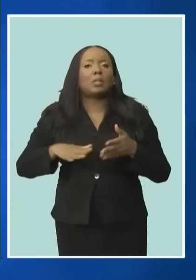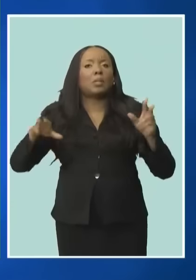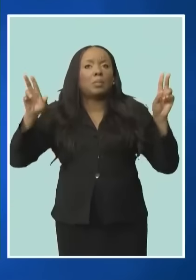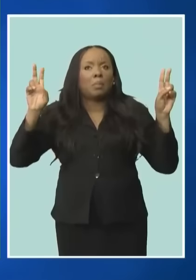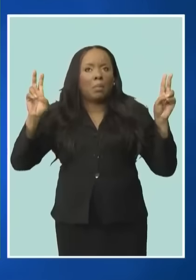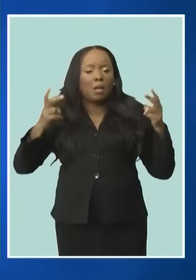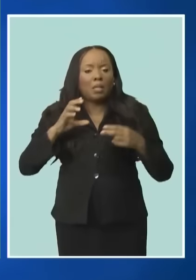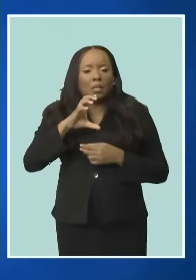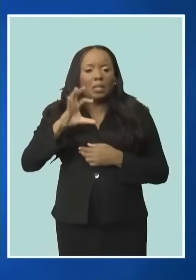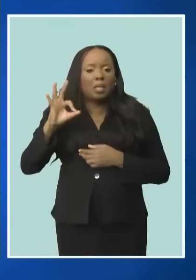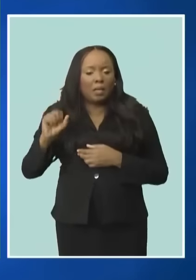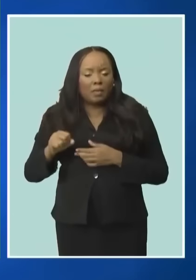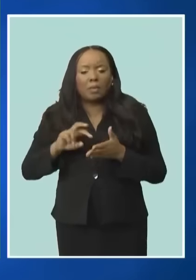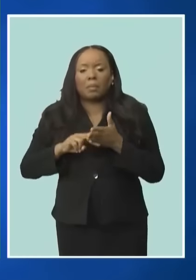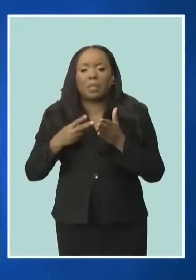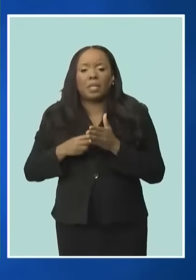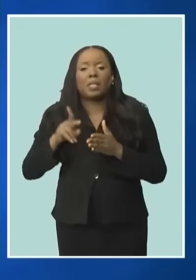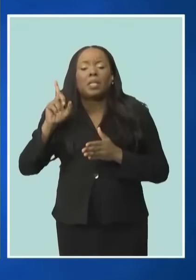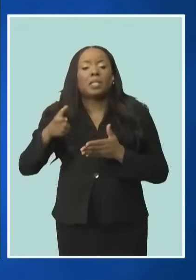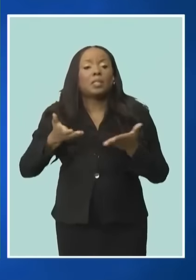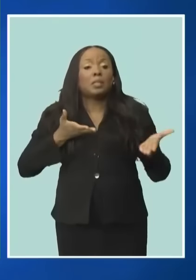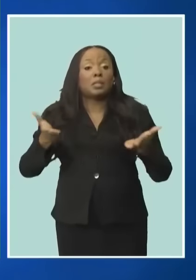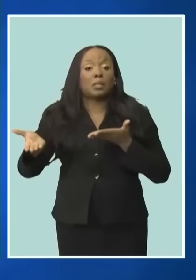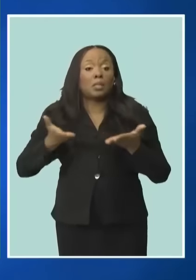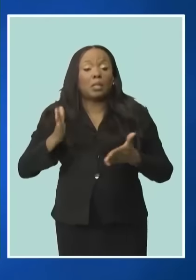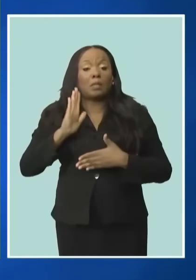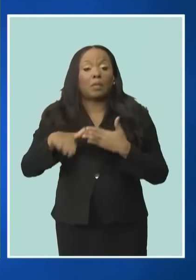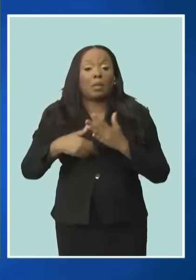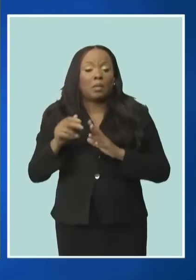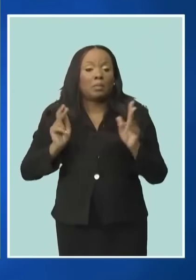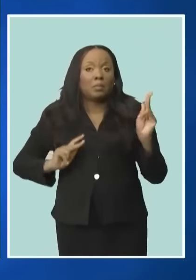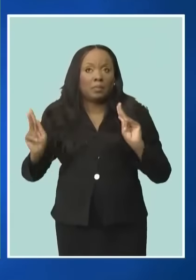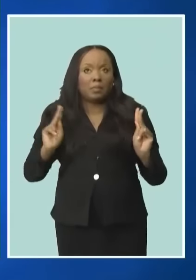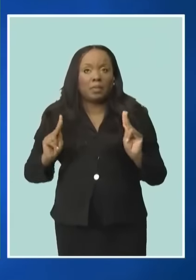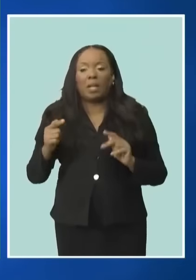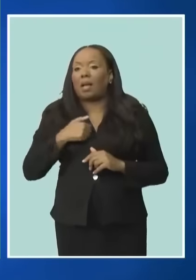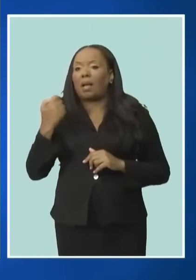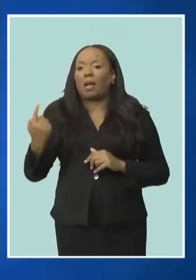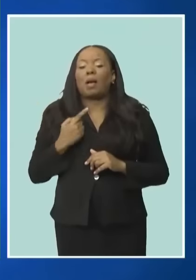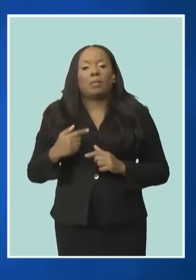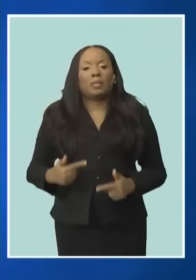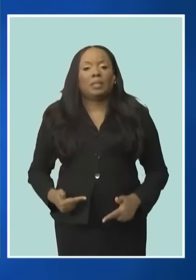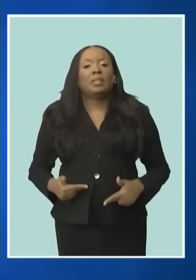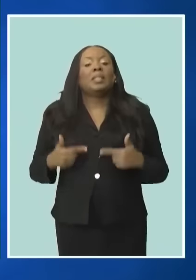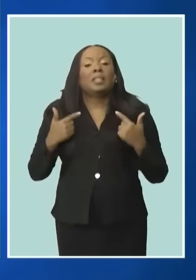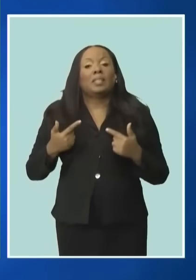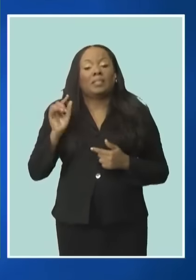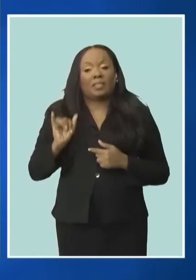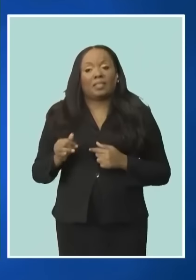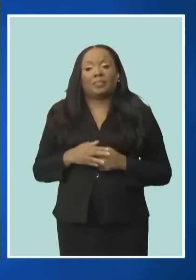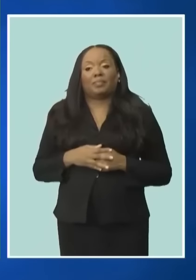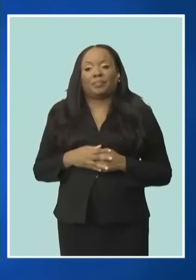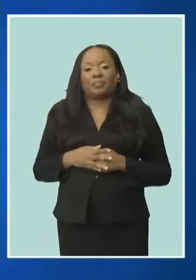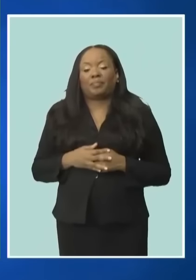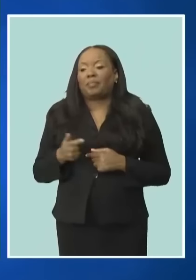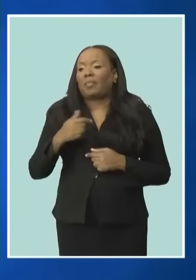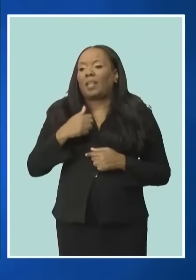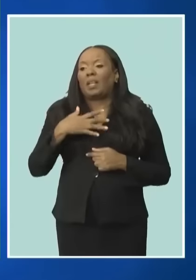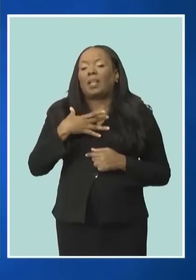prodest, strive to be of service to everybody, is something that I live to the core. And that is the thing that I like